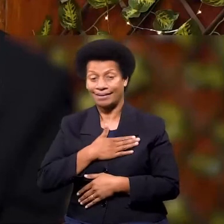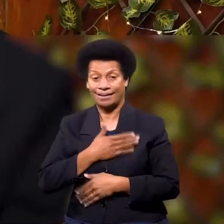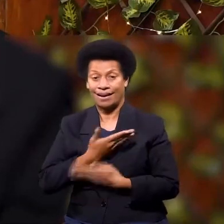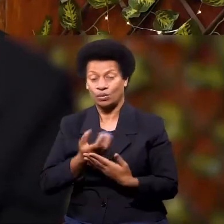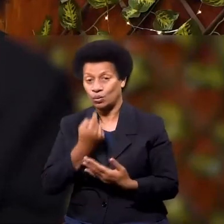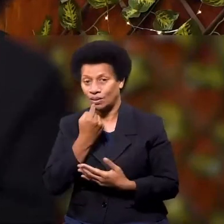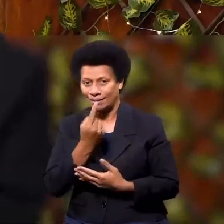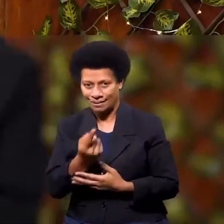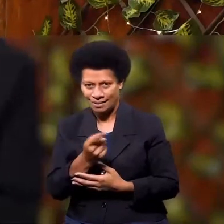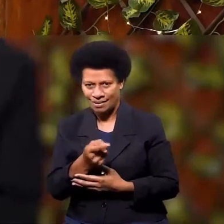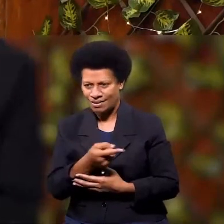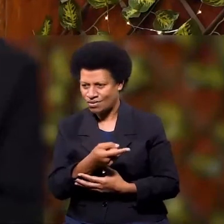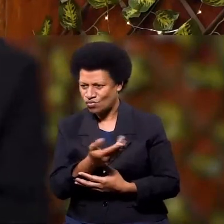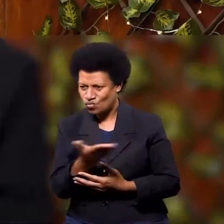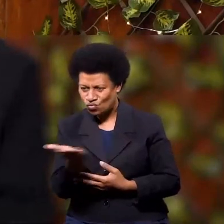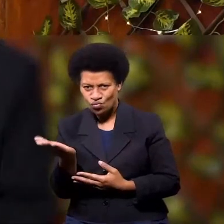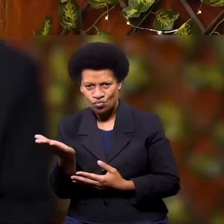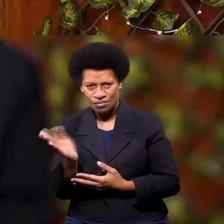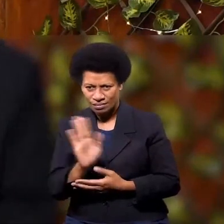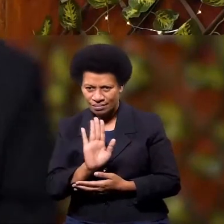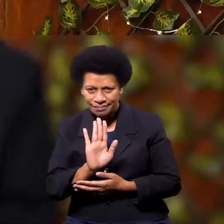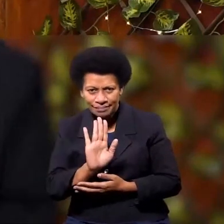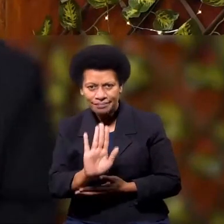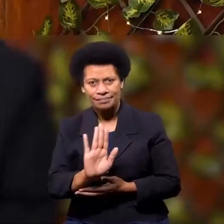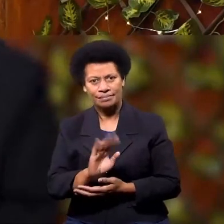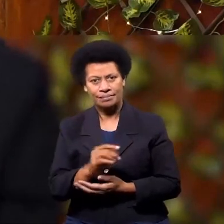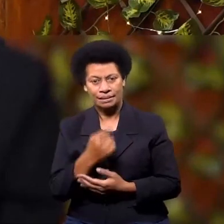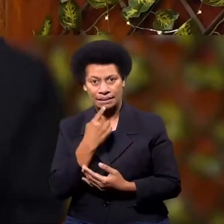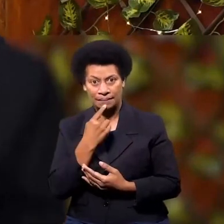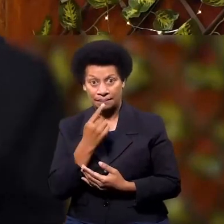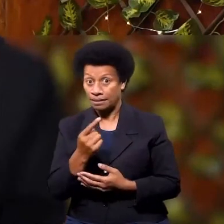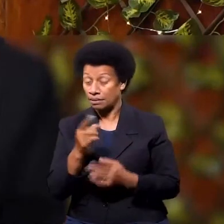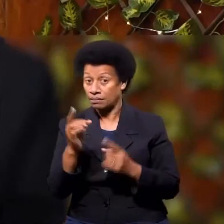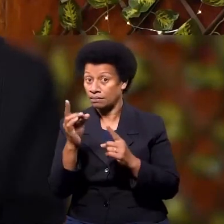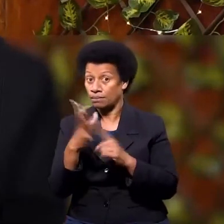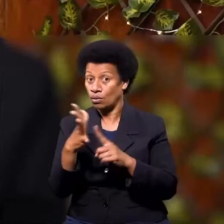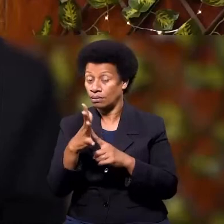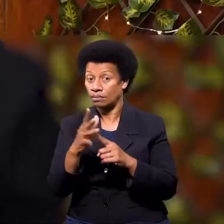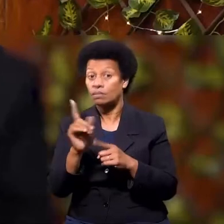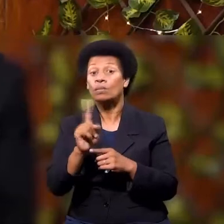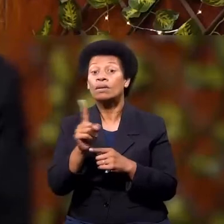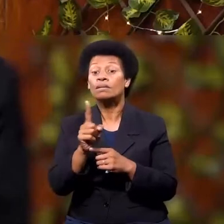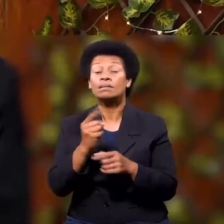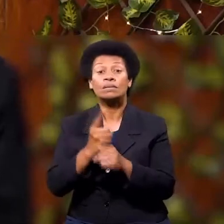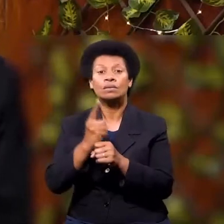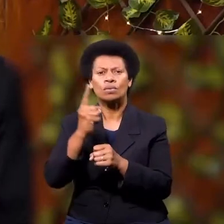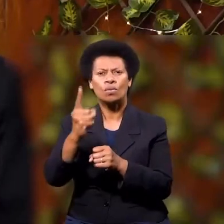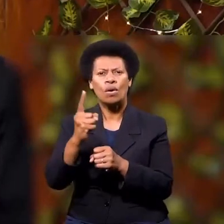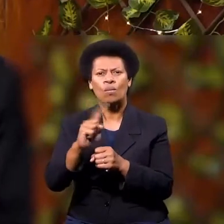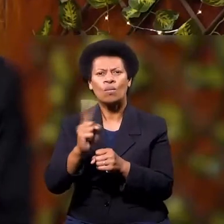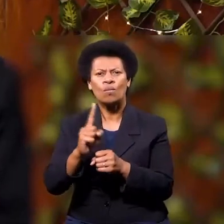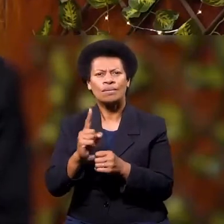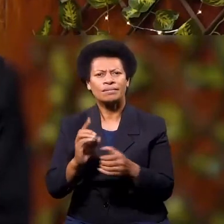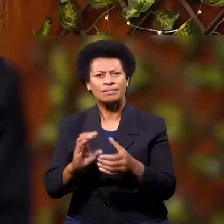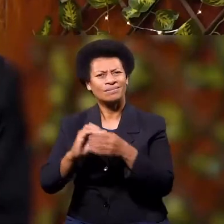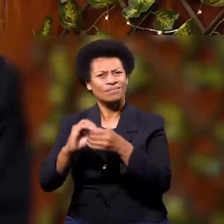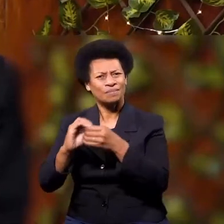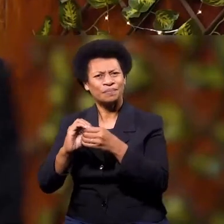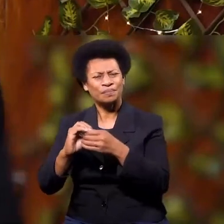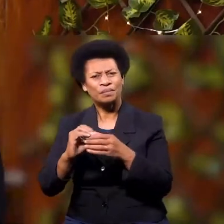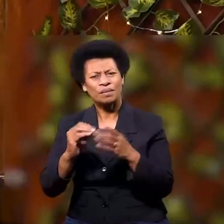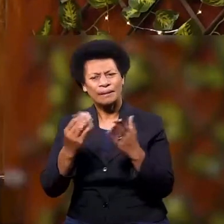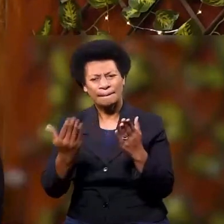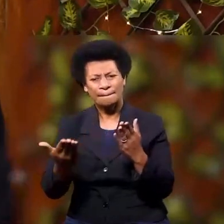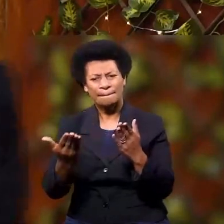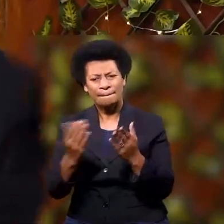how you emphasize the word you. There is a significance of the fact that God uses possessive adjectives.